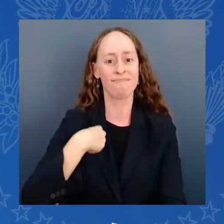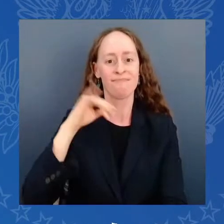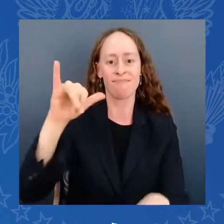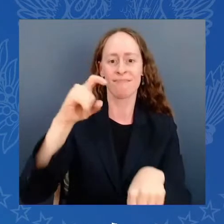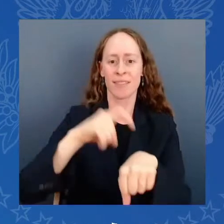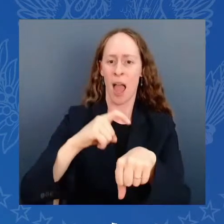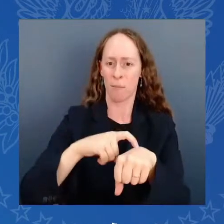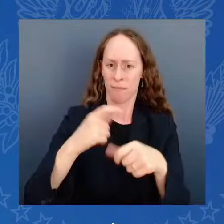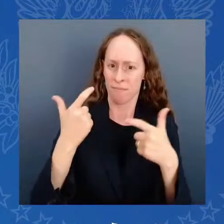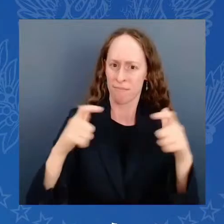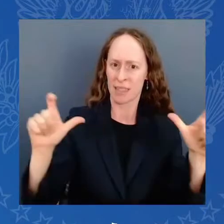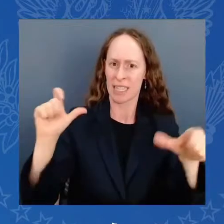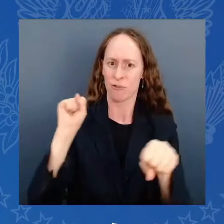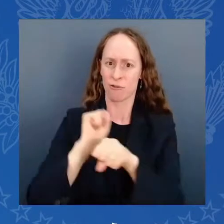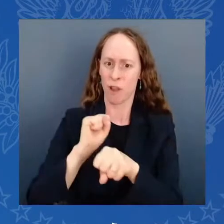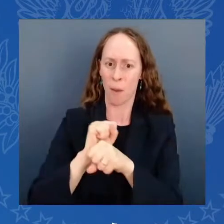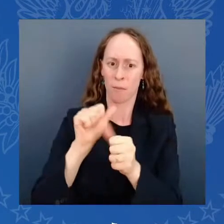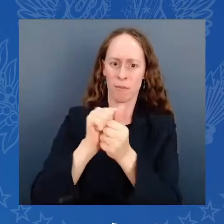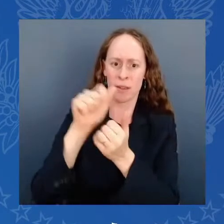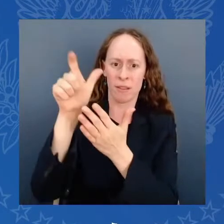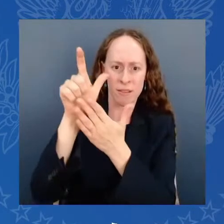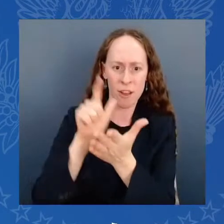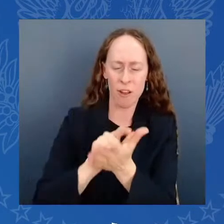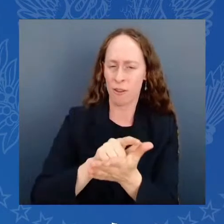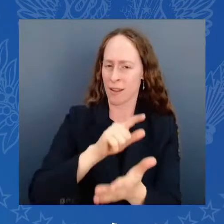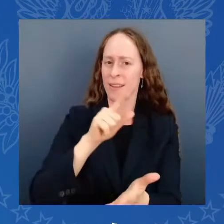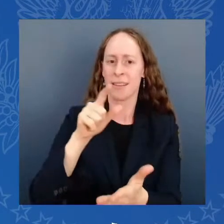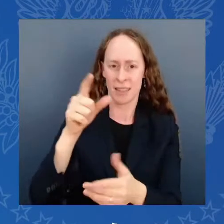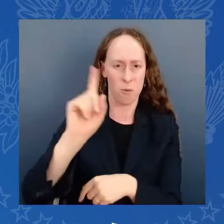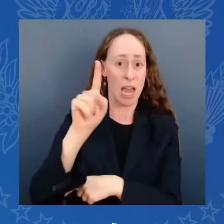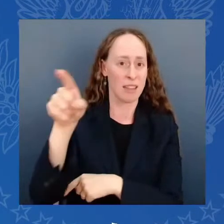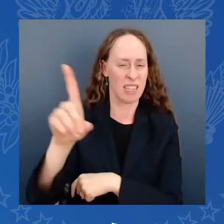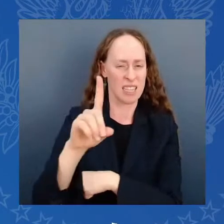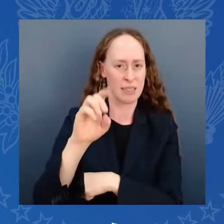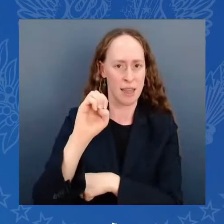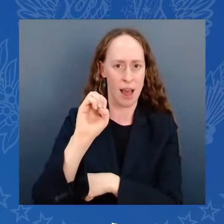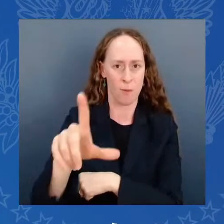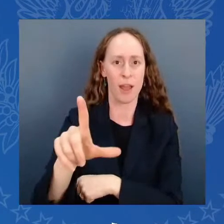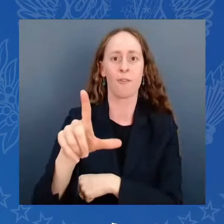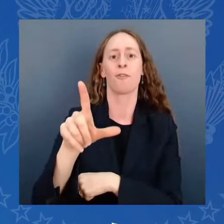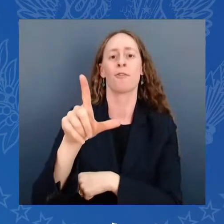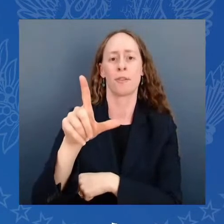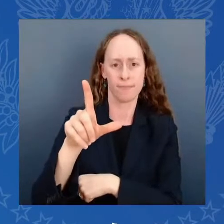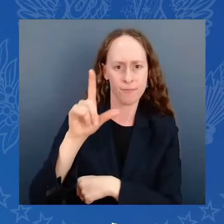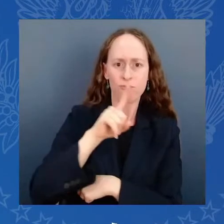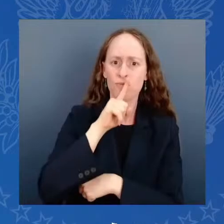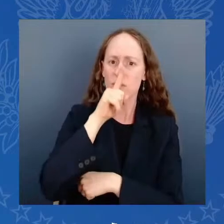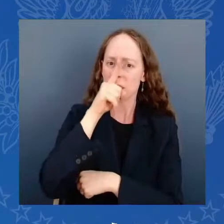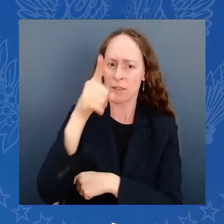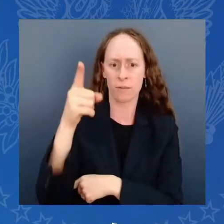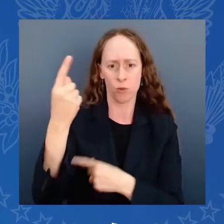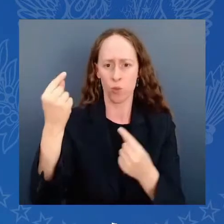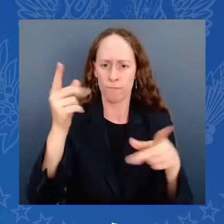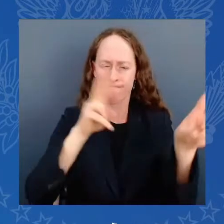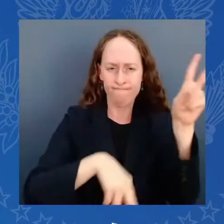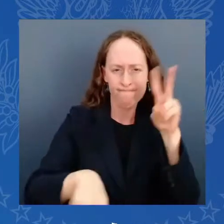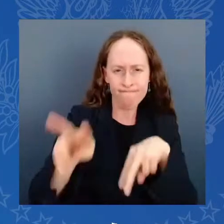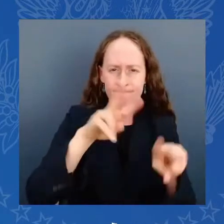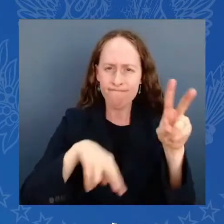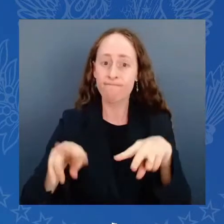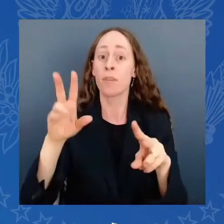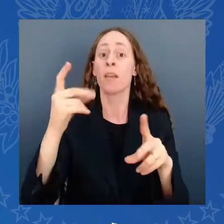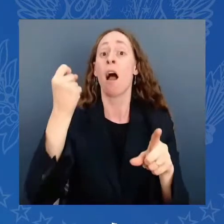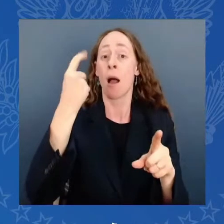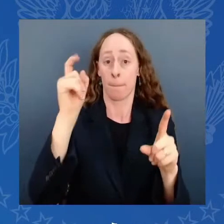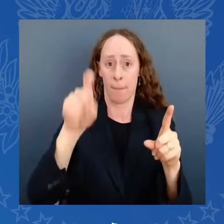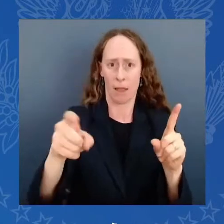And in Delaware, you have to study for the bar for 6 months before you're allowed to take it. And in the